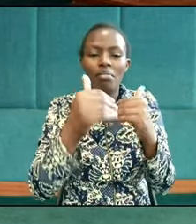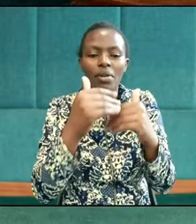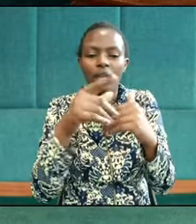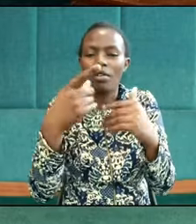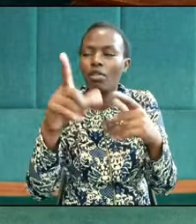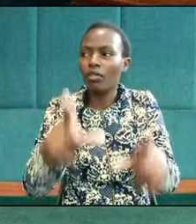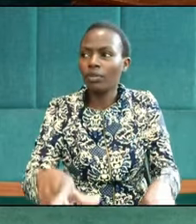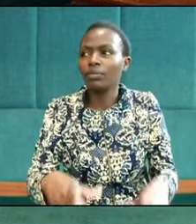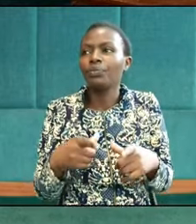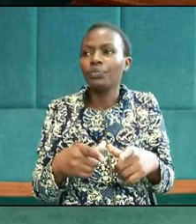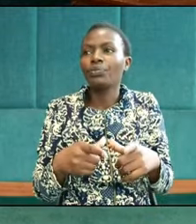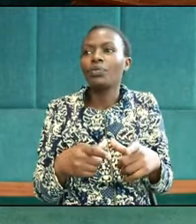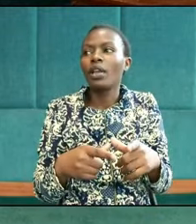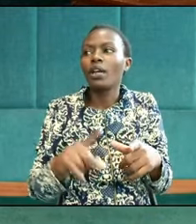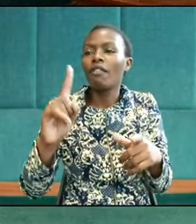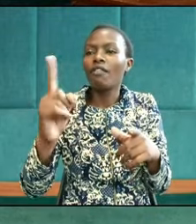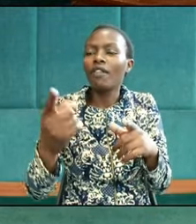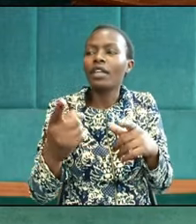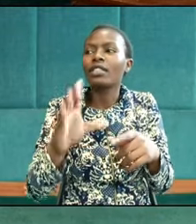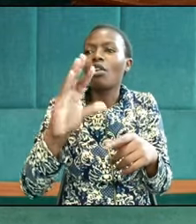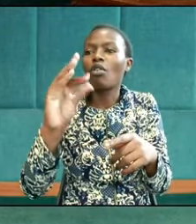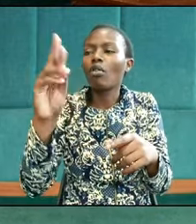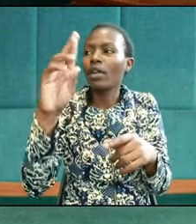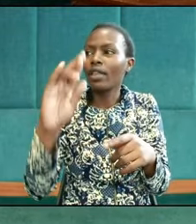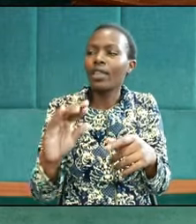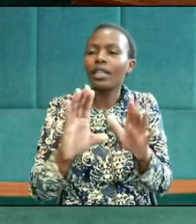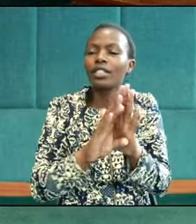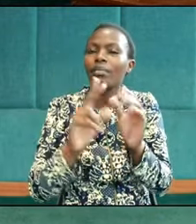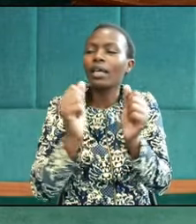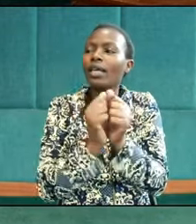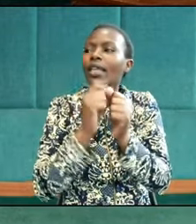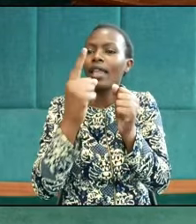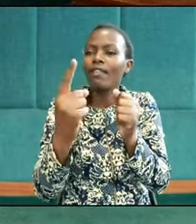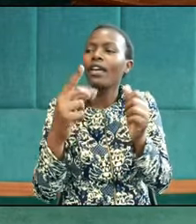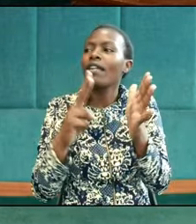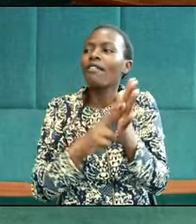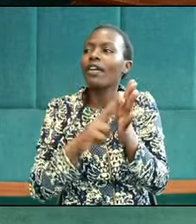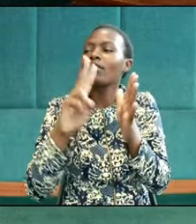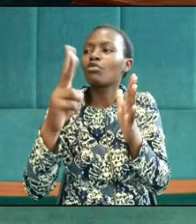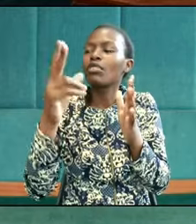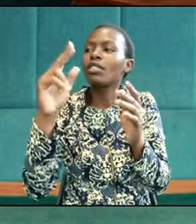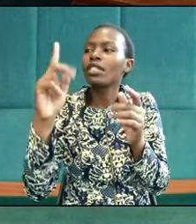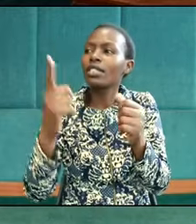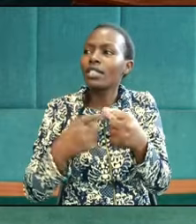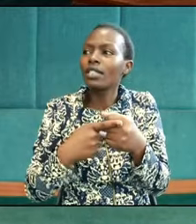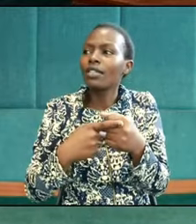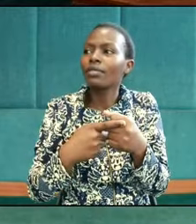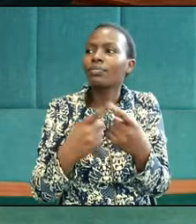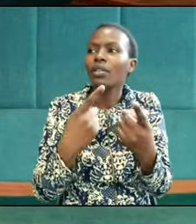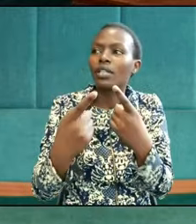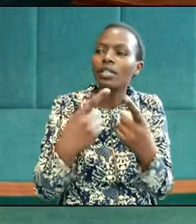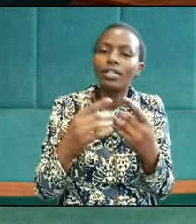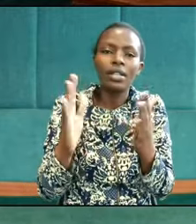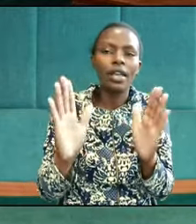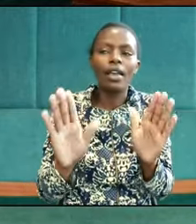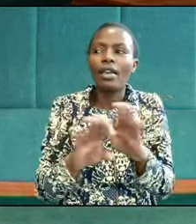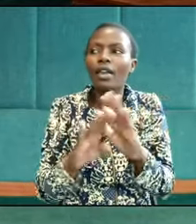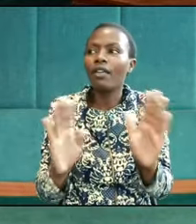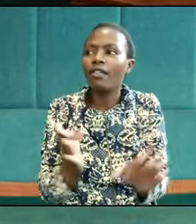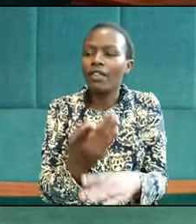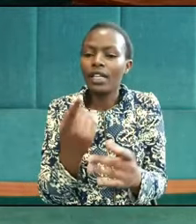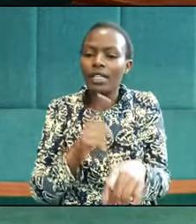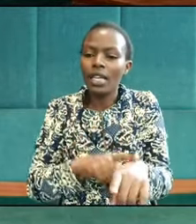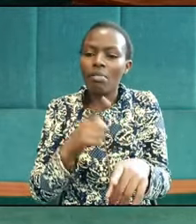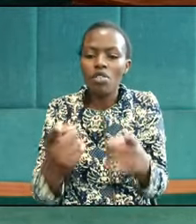the book of 1 Corinthians chapter 11, verse 26. And it says, every time you